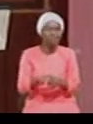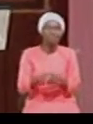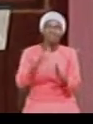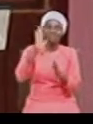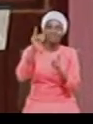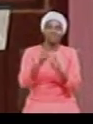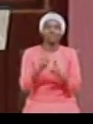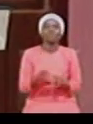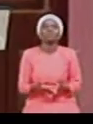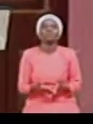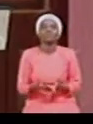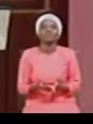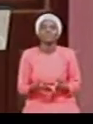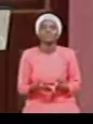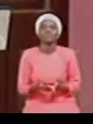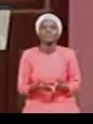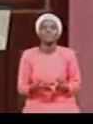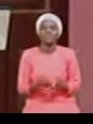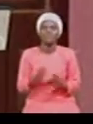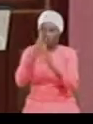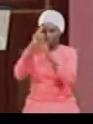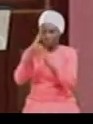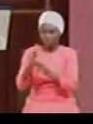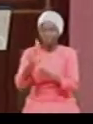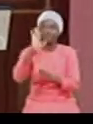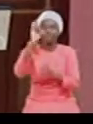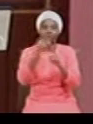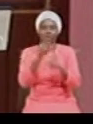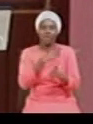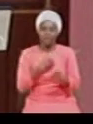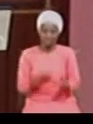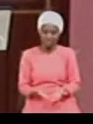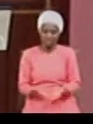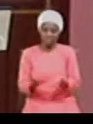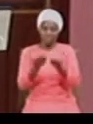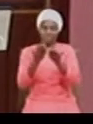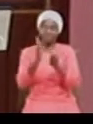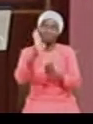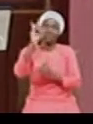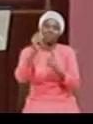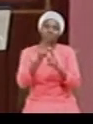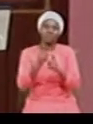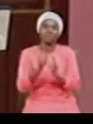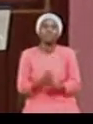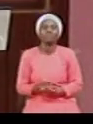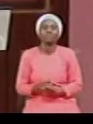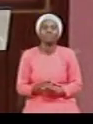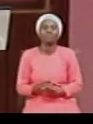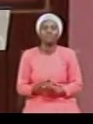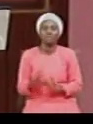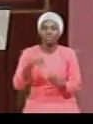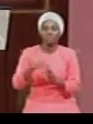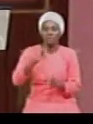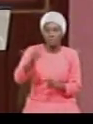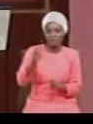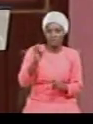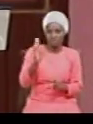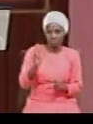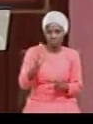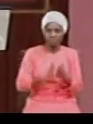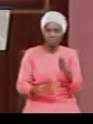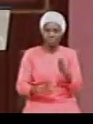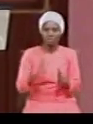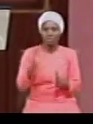esteeming his word, exalting his word. Job